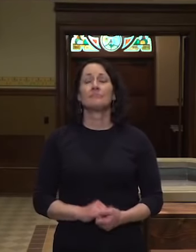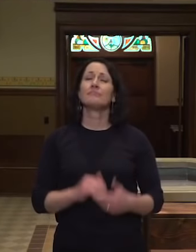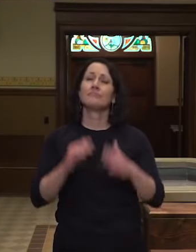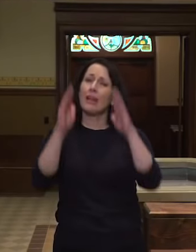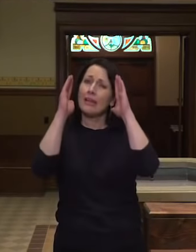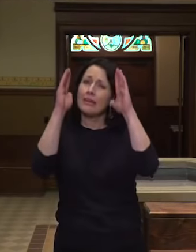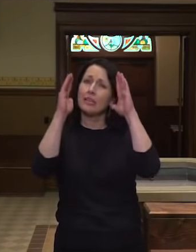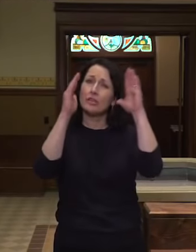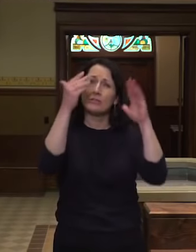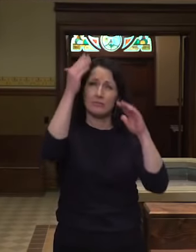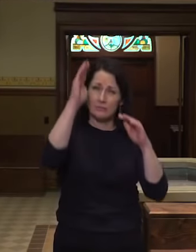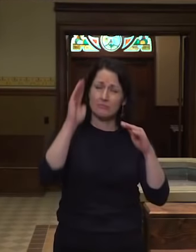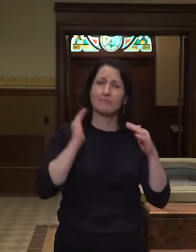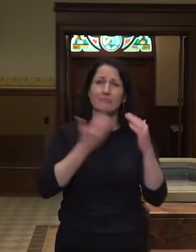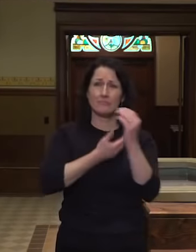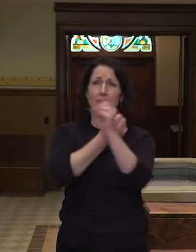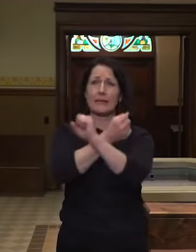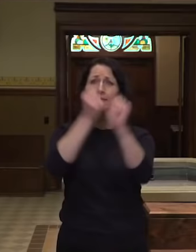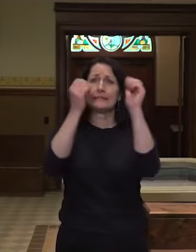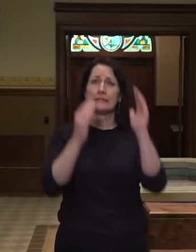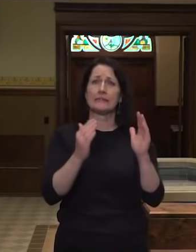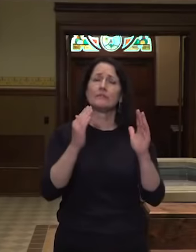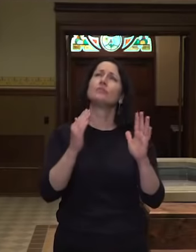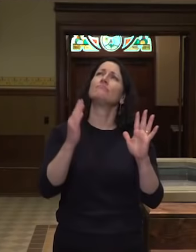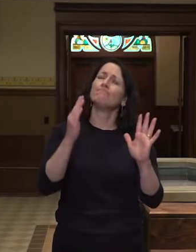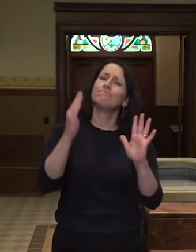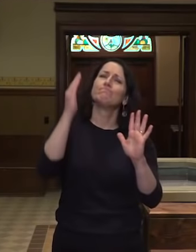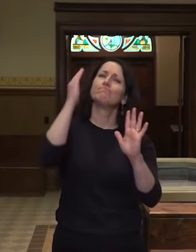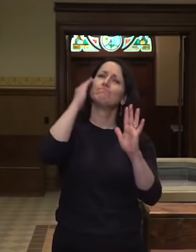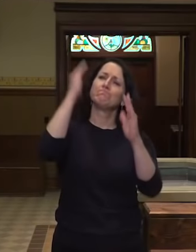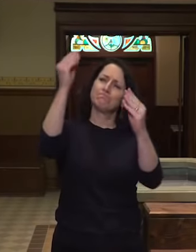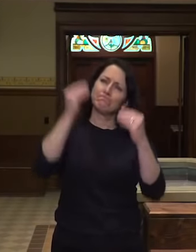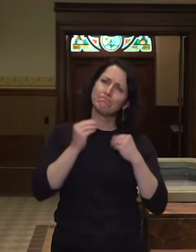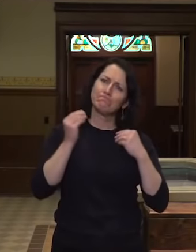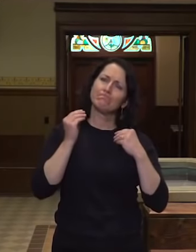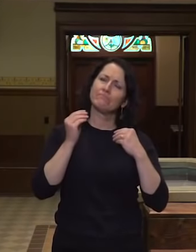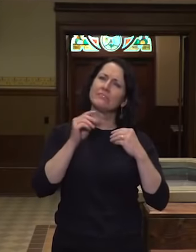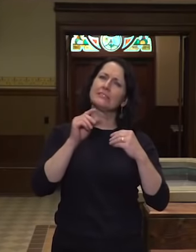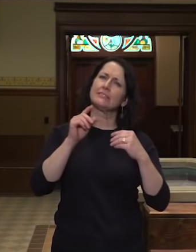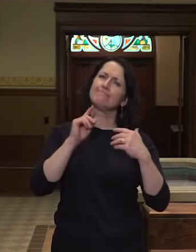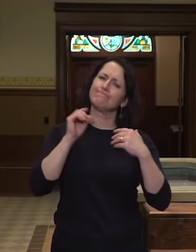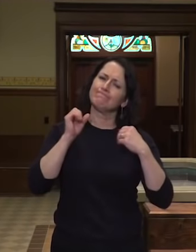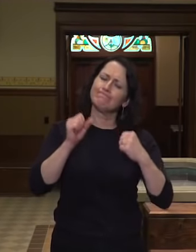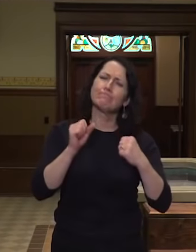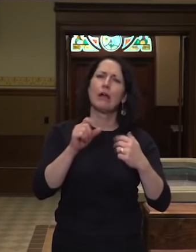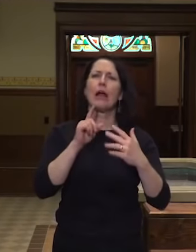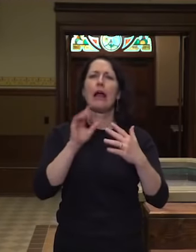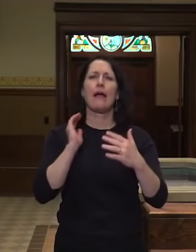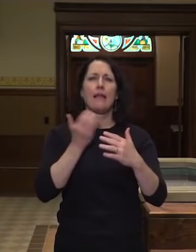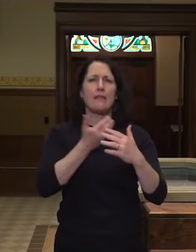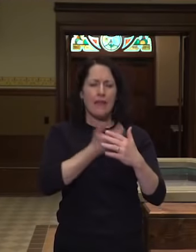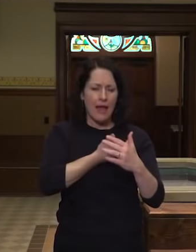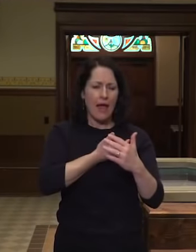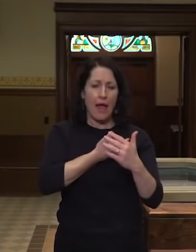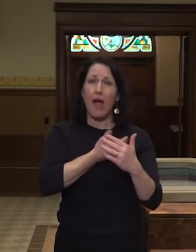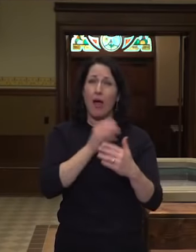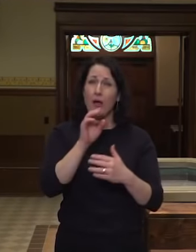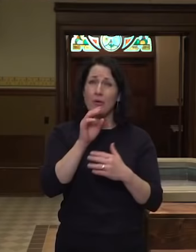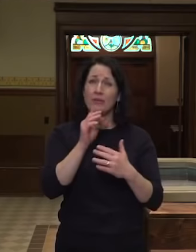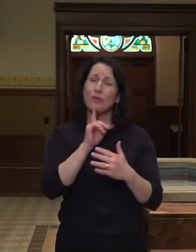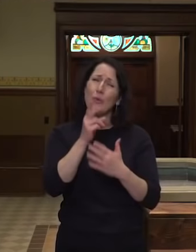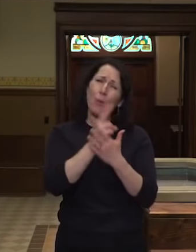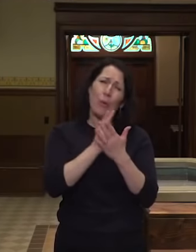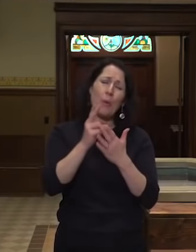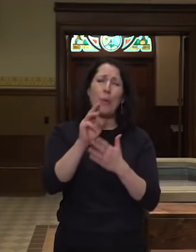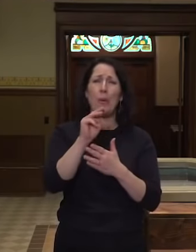Hear us, O God, our Savior, and grant us confidence that through these sacred mysteries, there will be